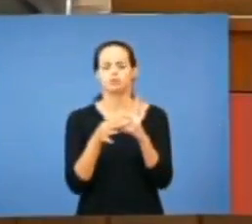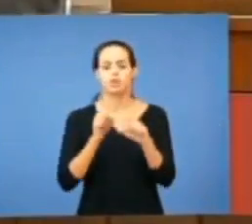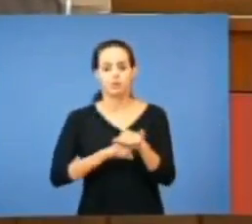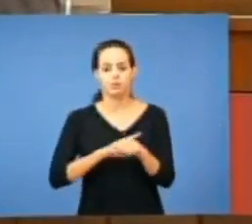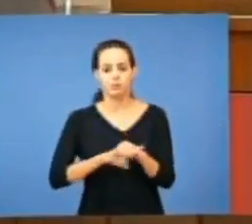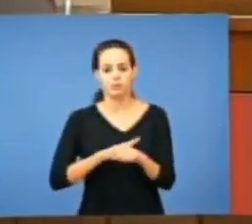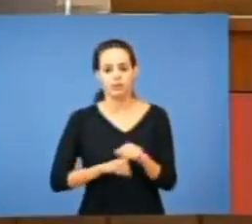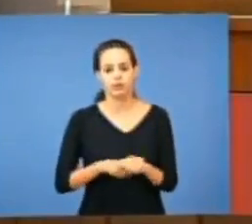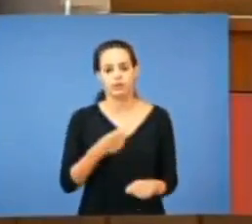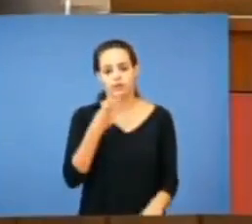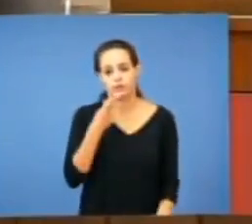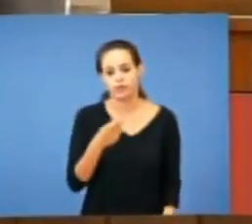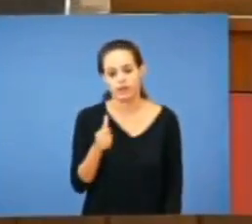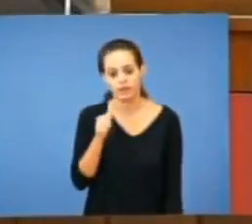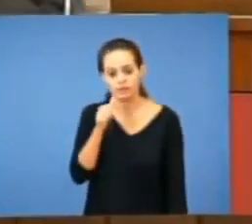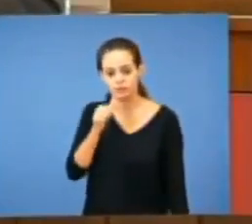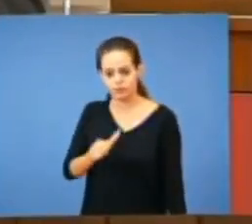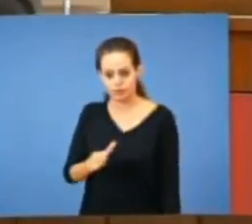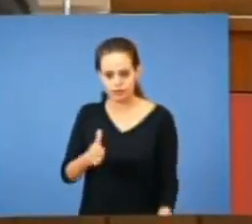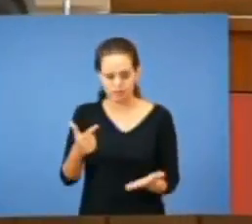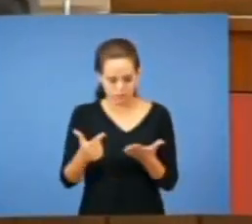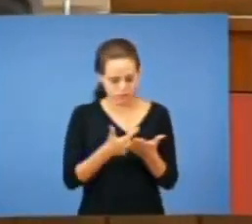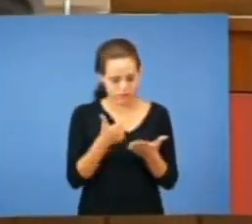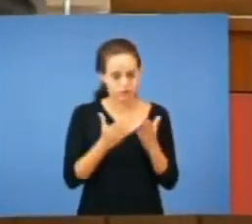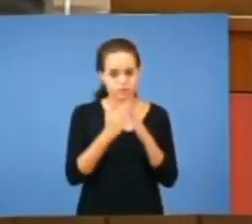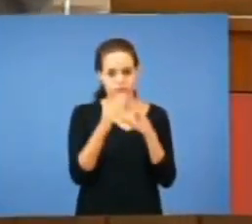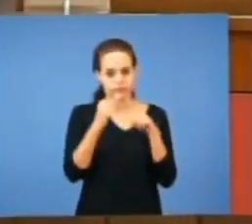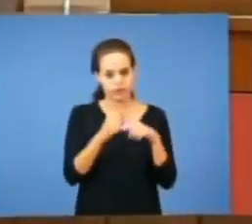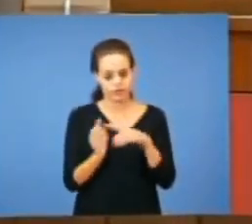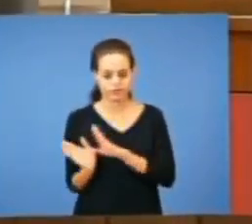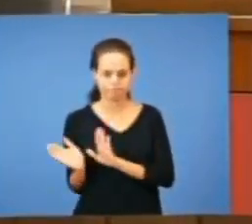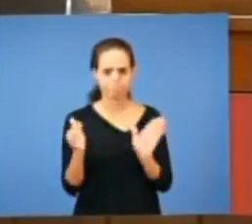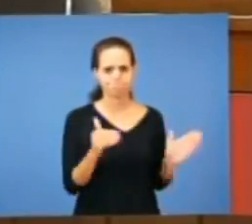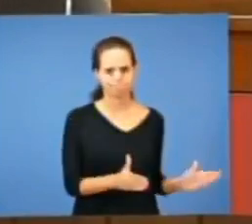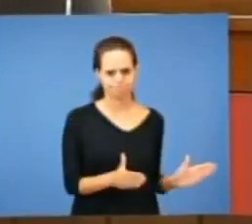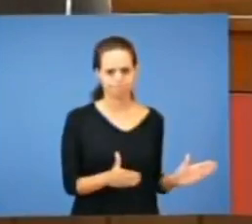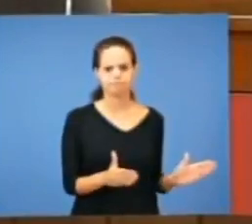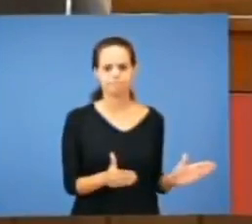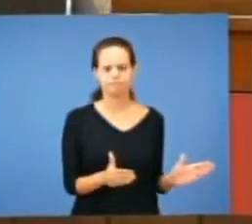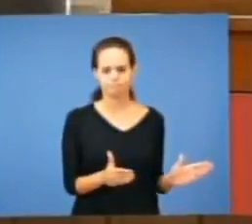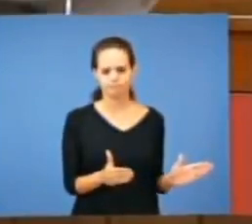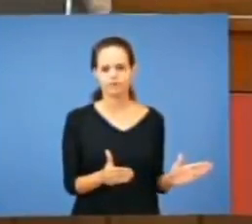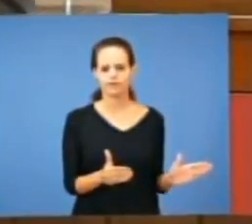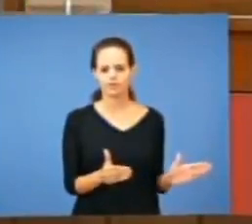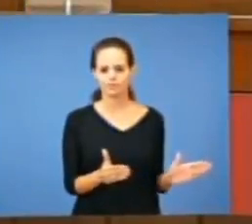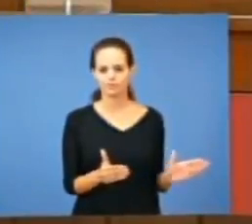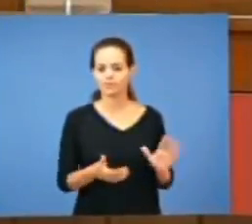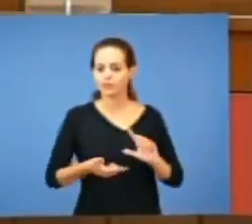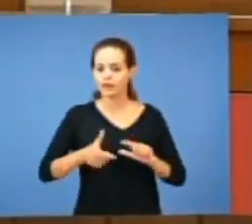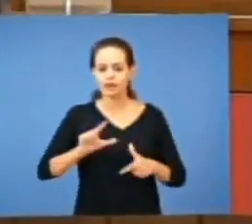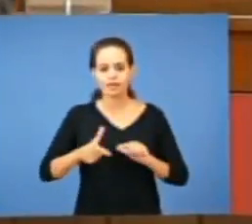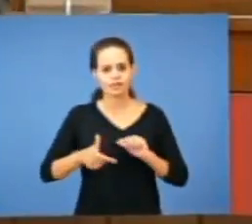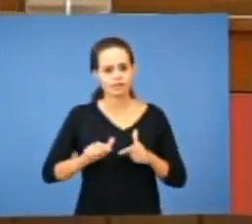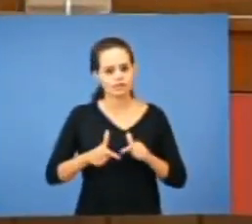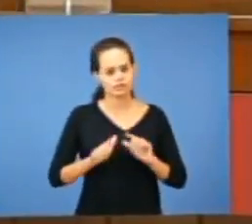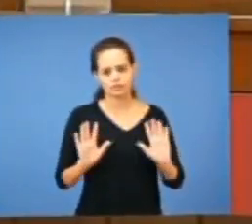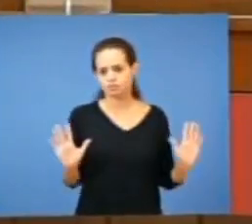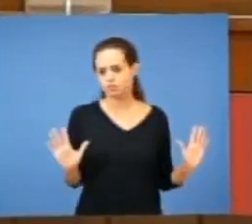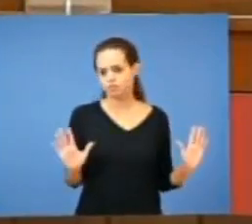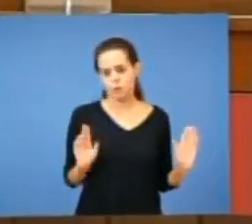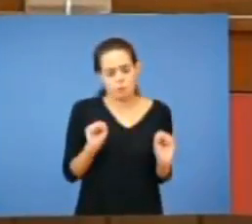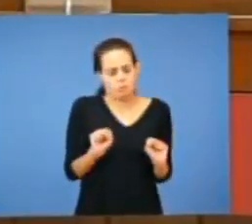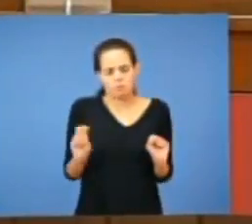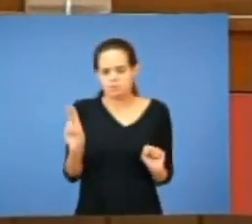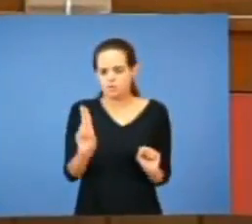contradicts the other. Not at all. When you speak of woman here, we speak of the unfaithful church. You may be speaking about Israel, you may